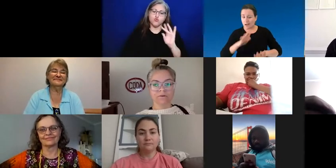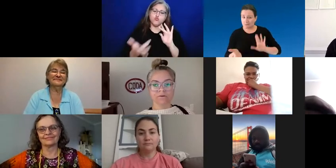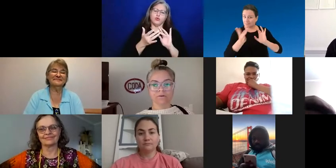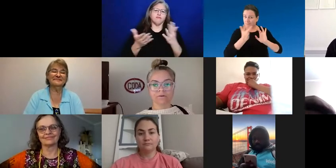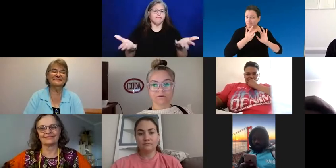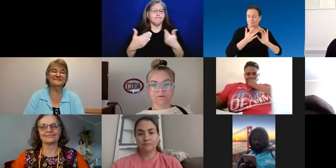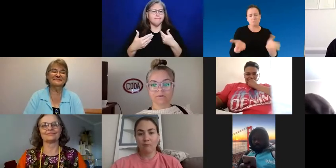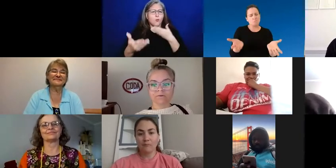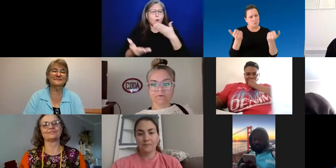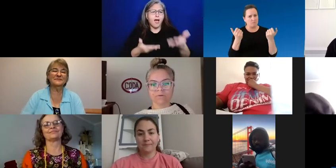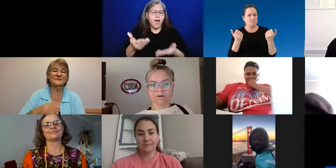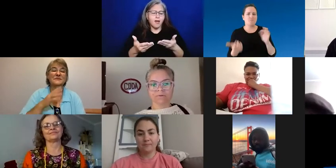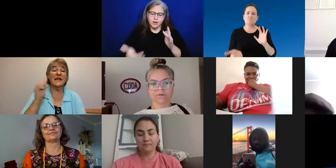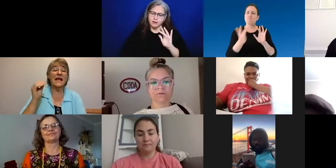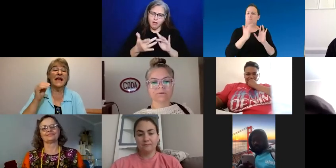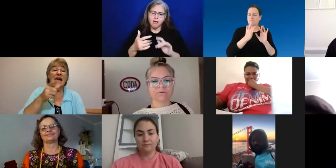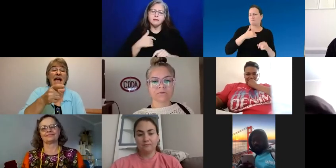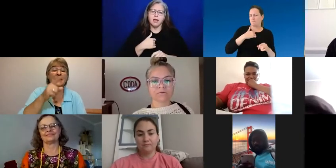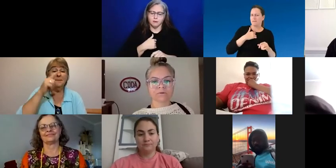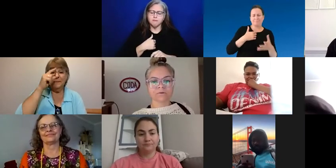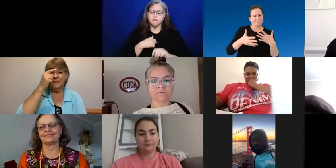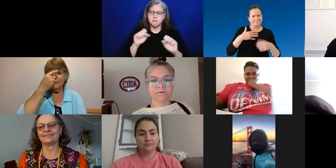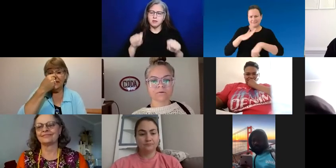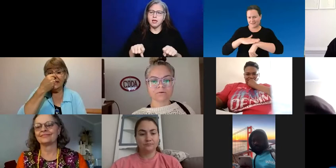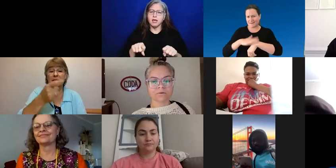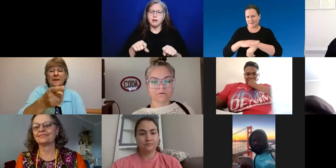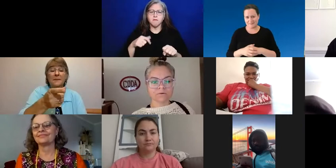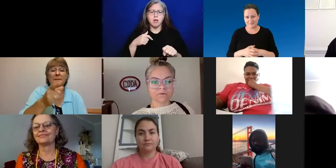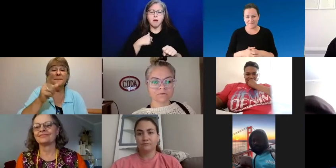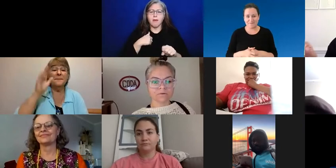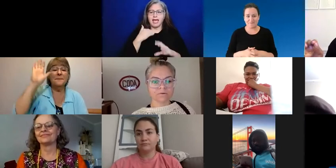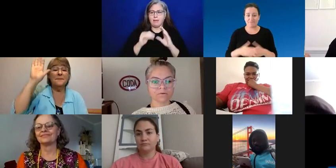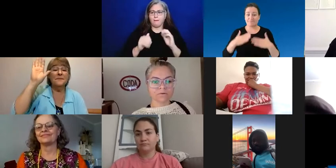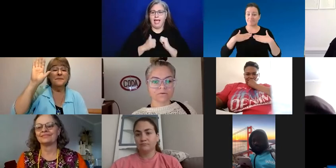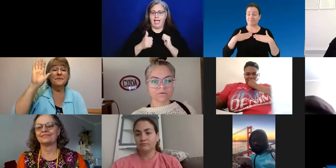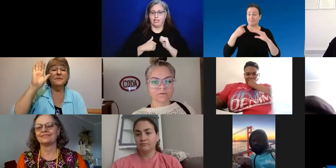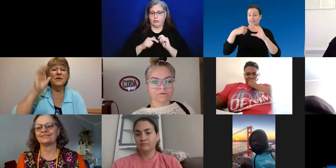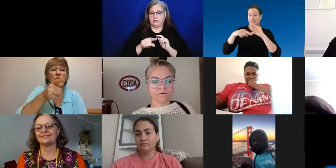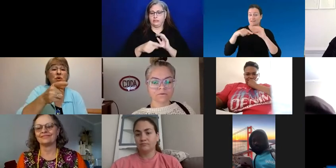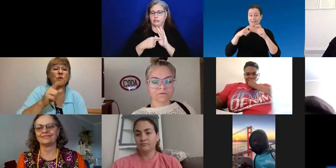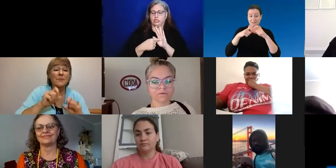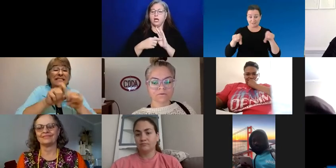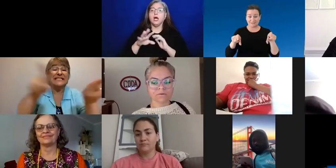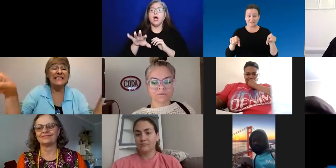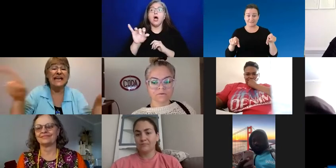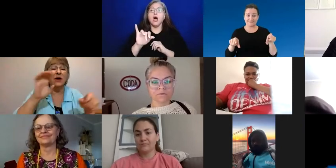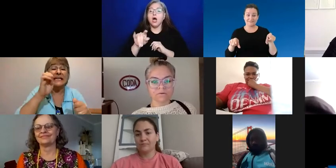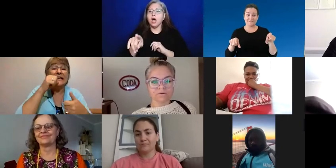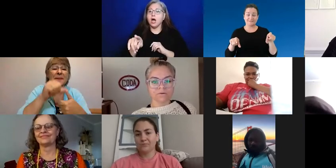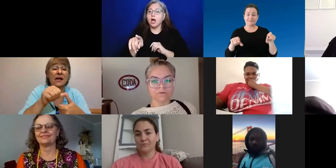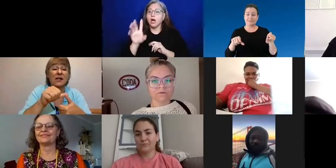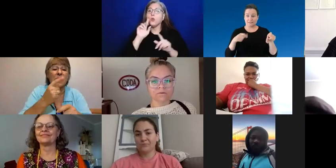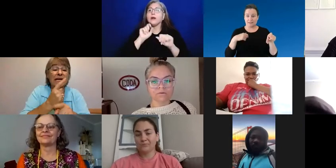that. Reach out to me. I can share my email address. And also, we'll have sending out